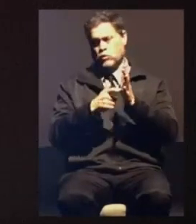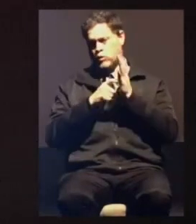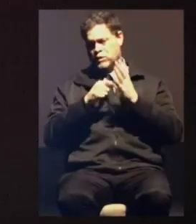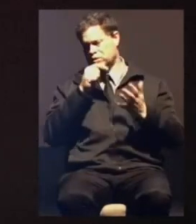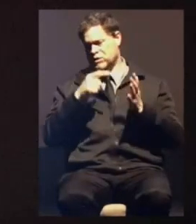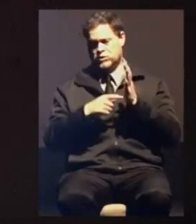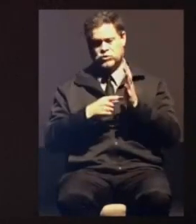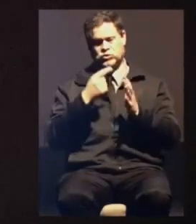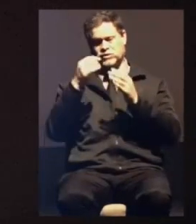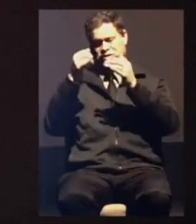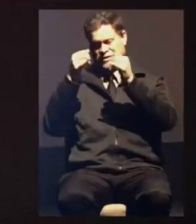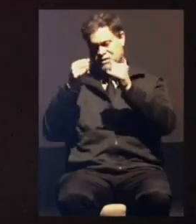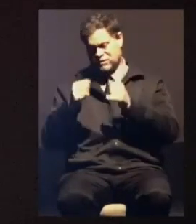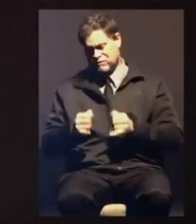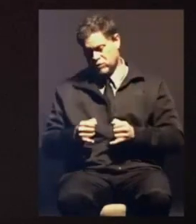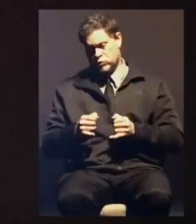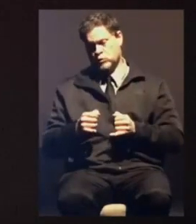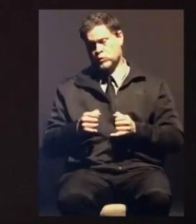just an individual